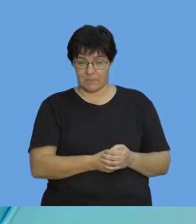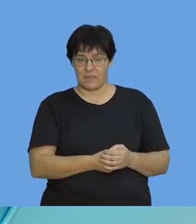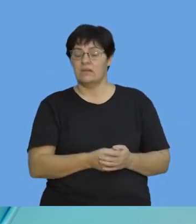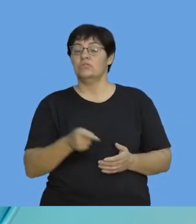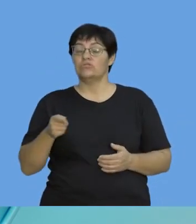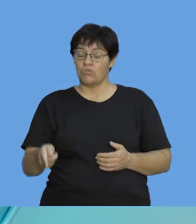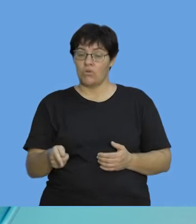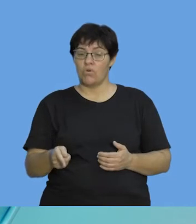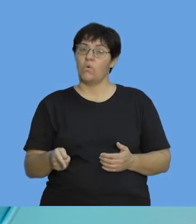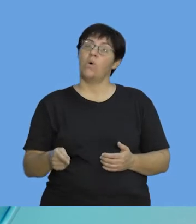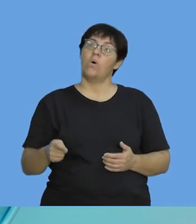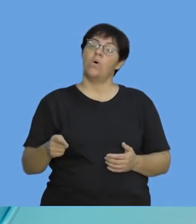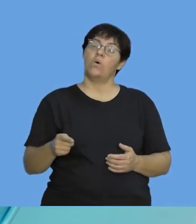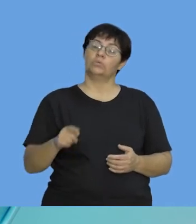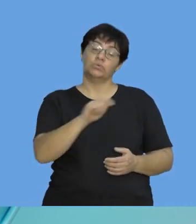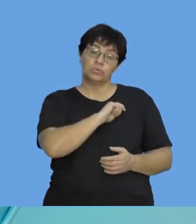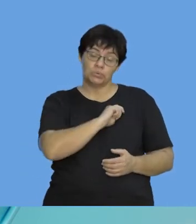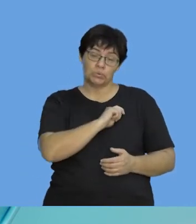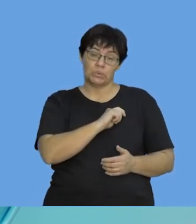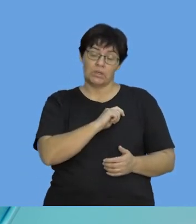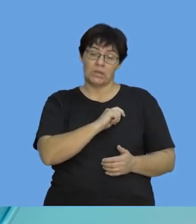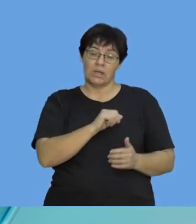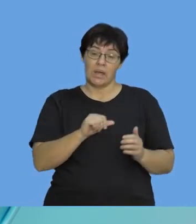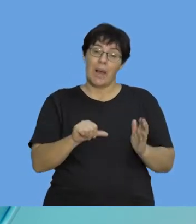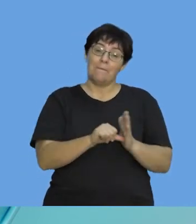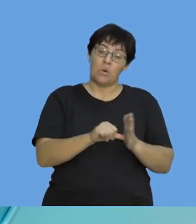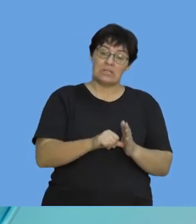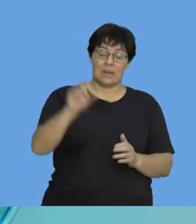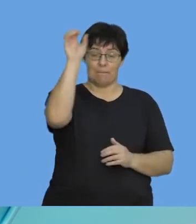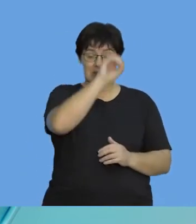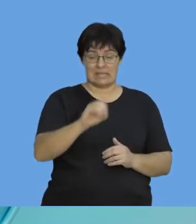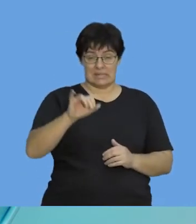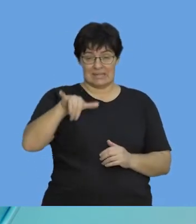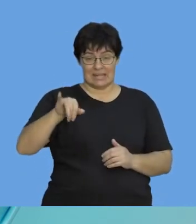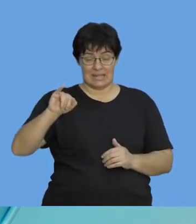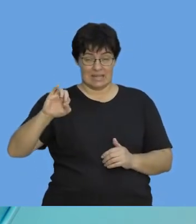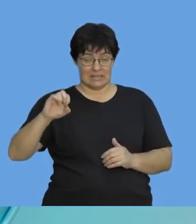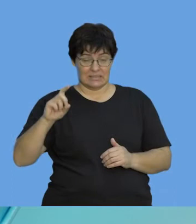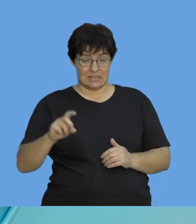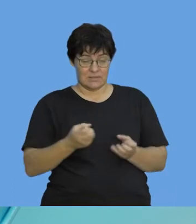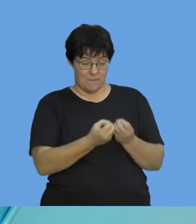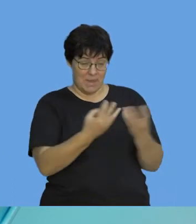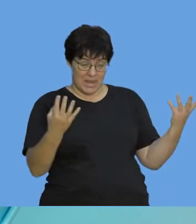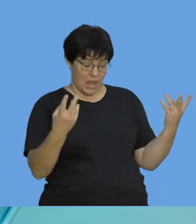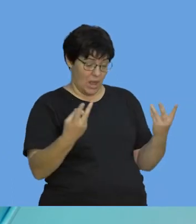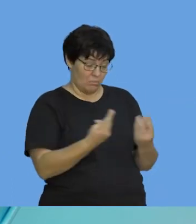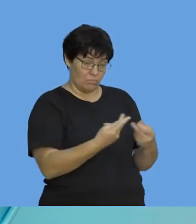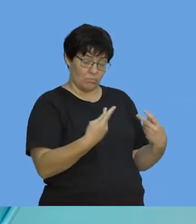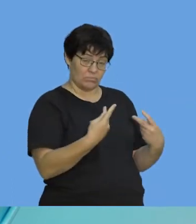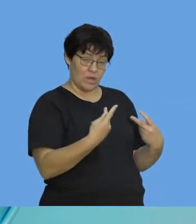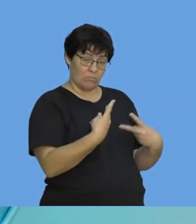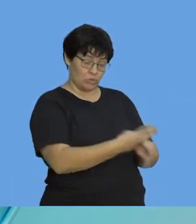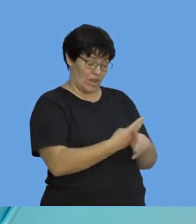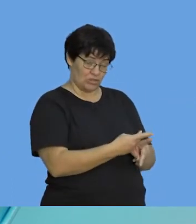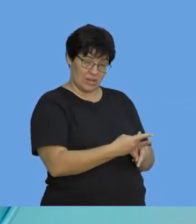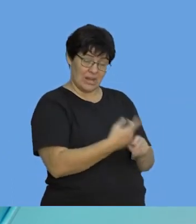and the practicality of, the importance of percentage yield is that if, large-scale chemical production is to take place,